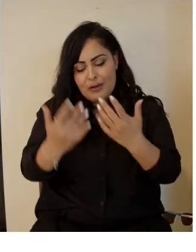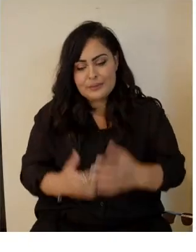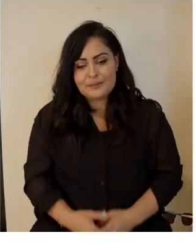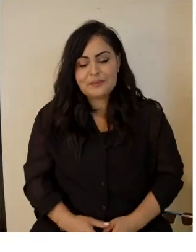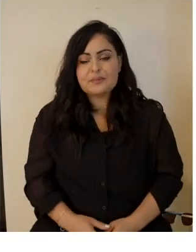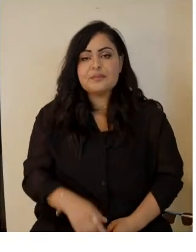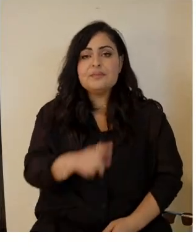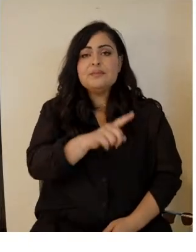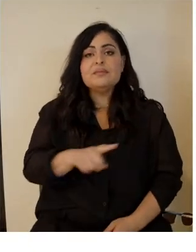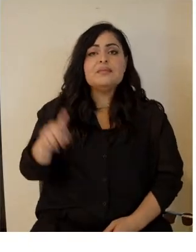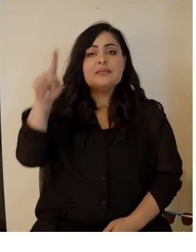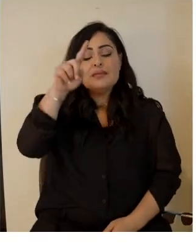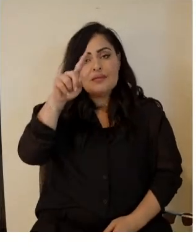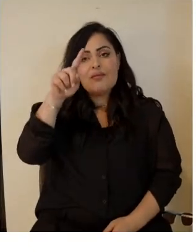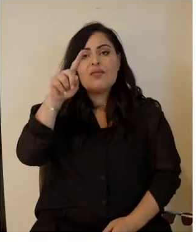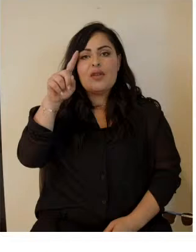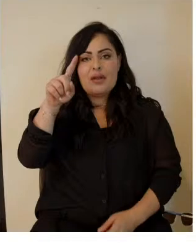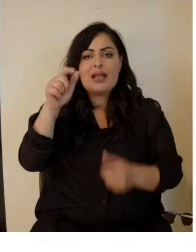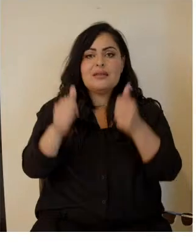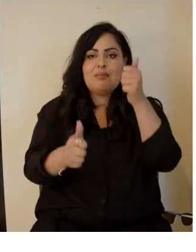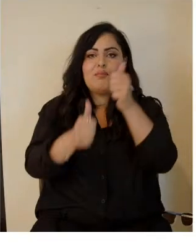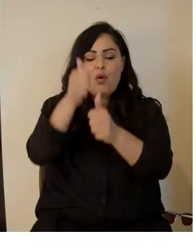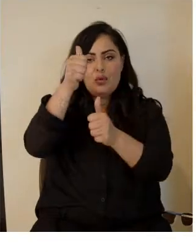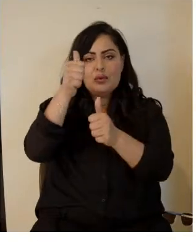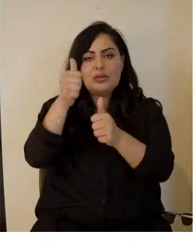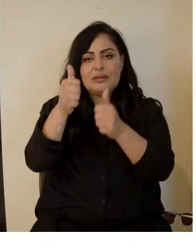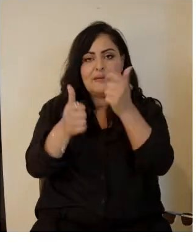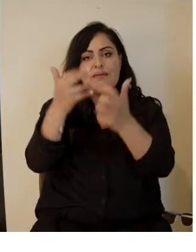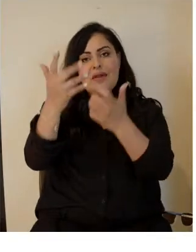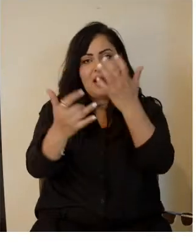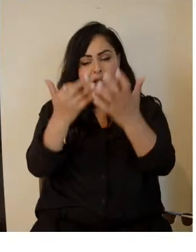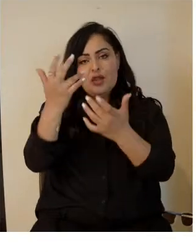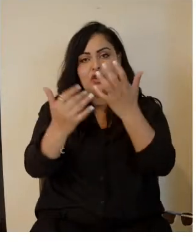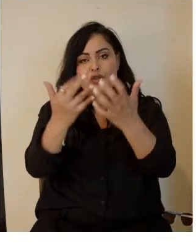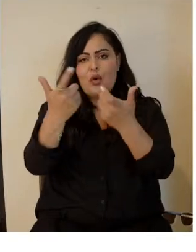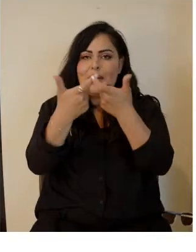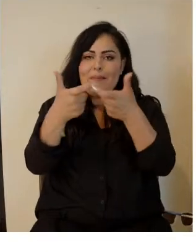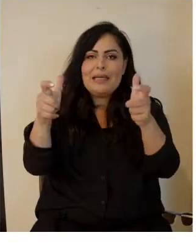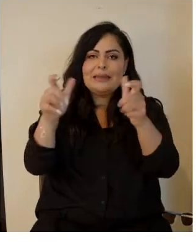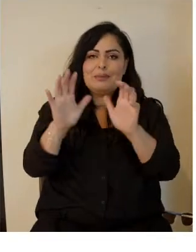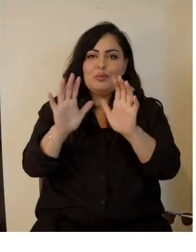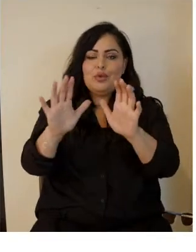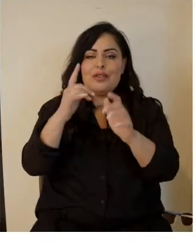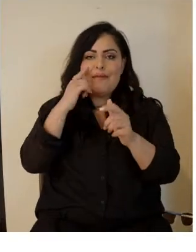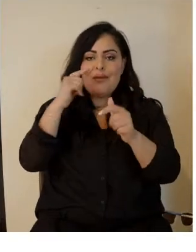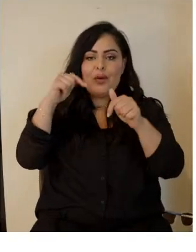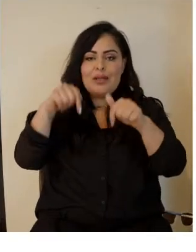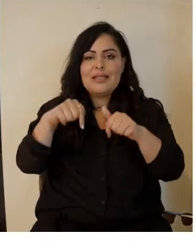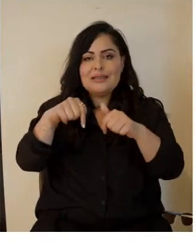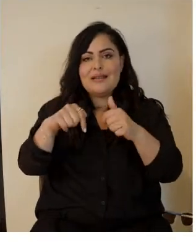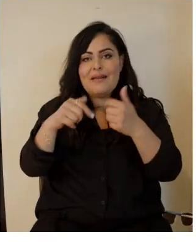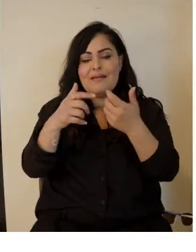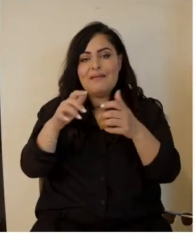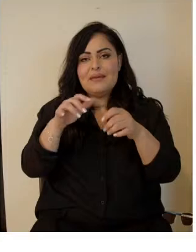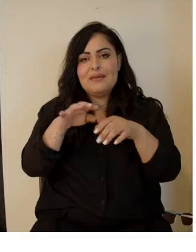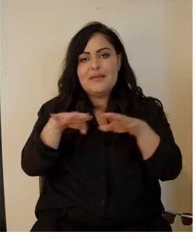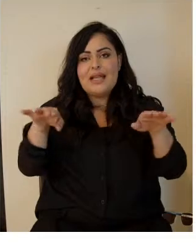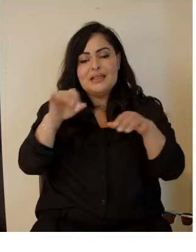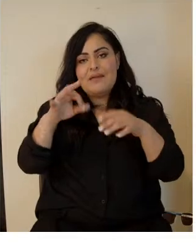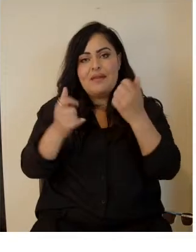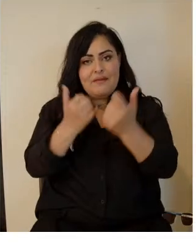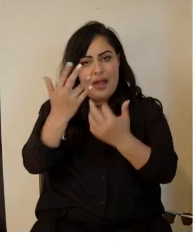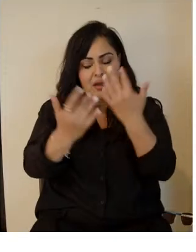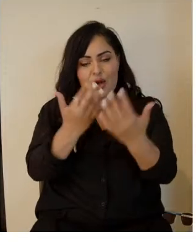come up along this section here, this is where the fire made the biggest push during the initial attack phase of the fire. This is